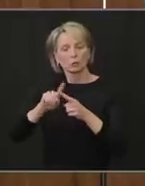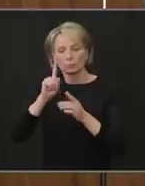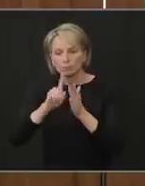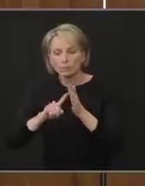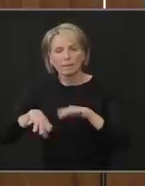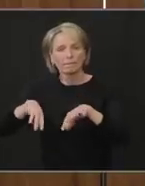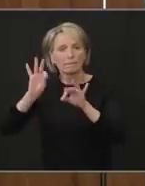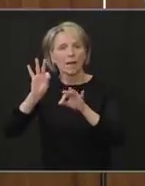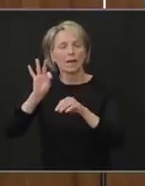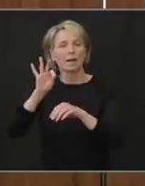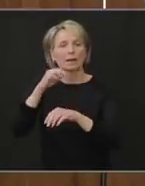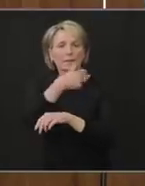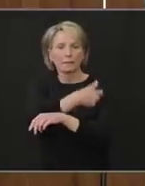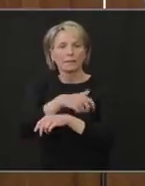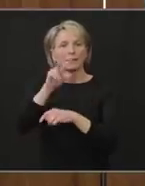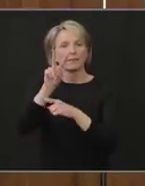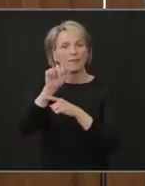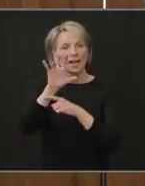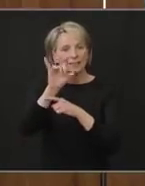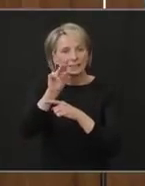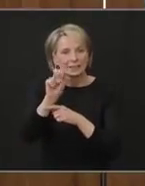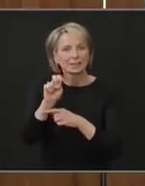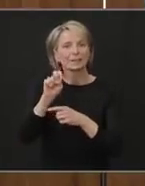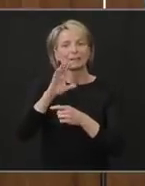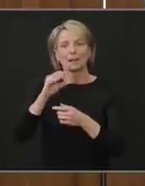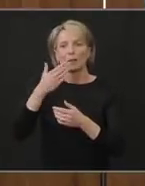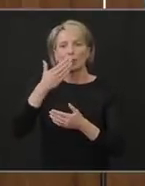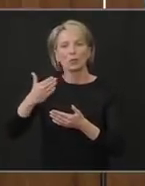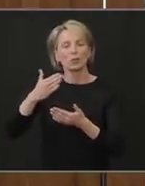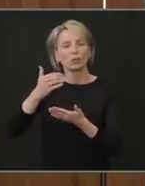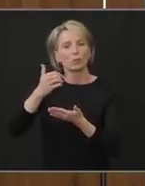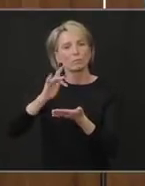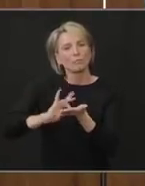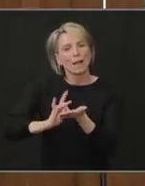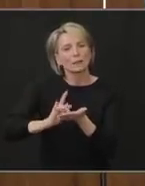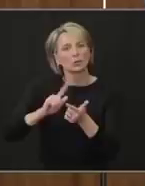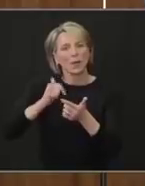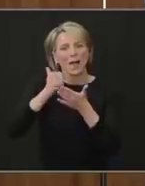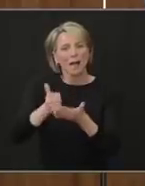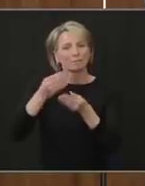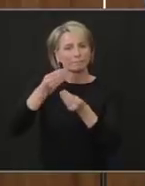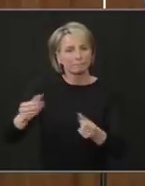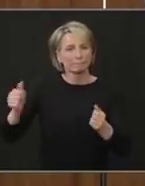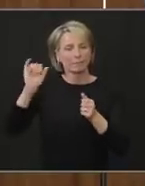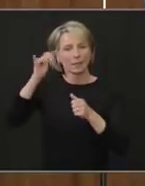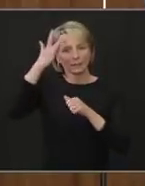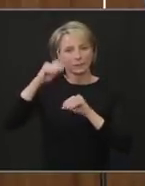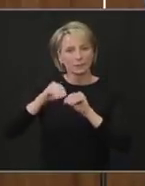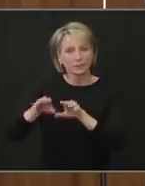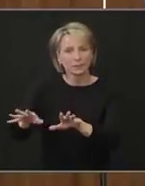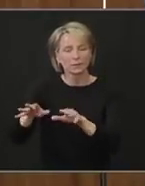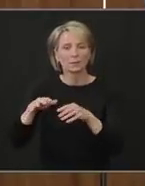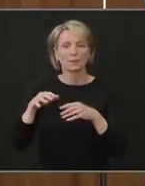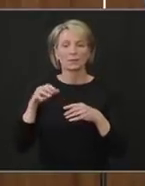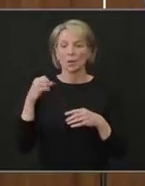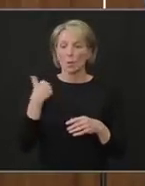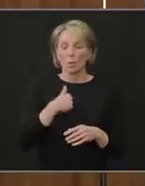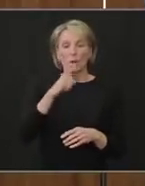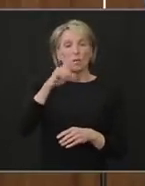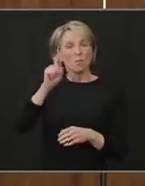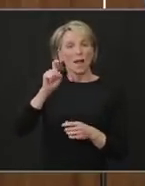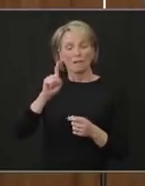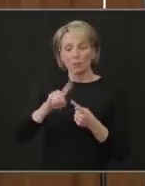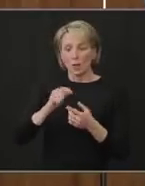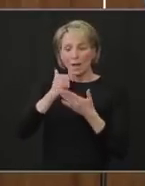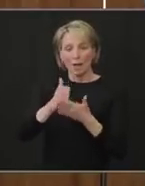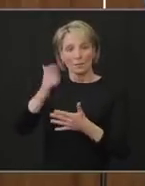Marshall Plan recognizes that we do have to address the healthcare emergency in order to